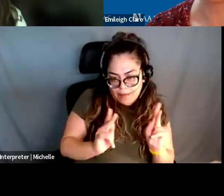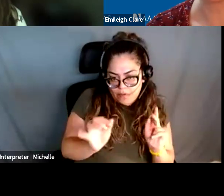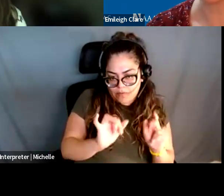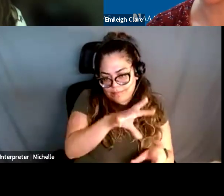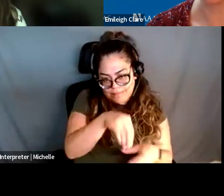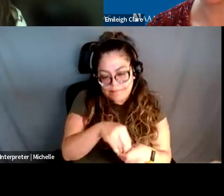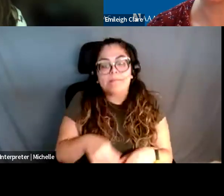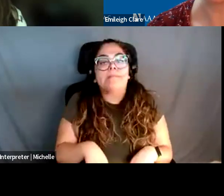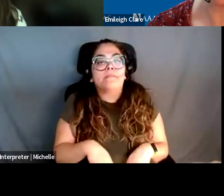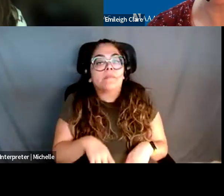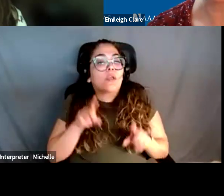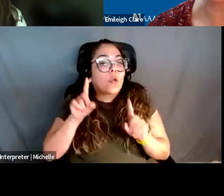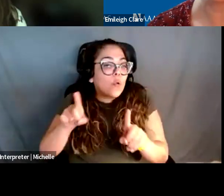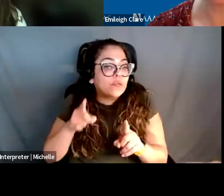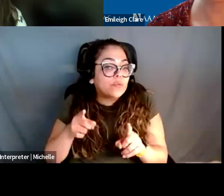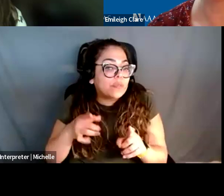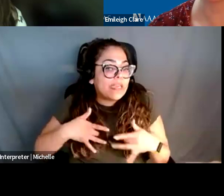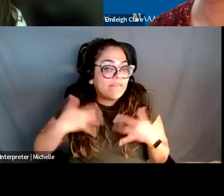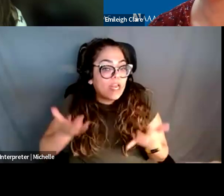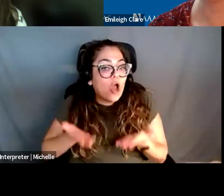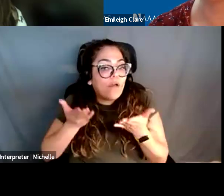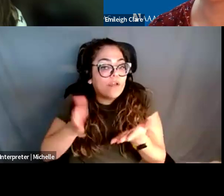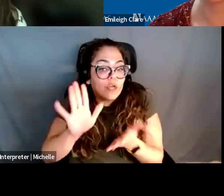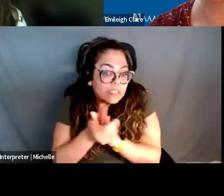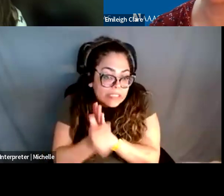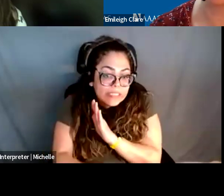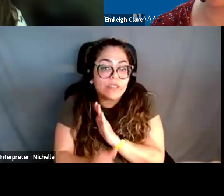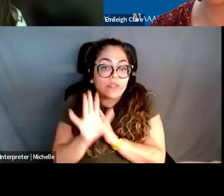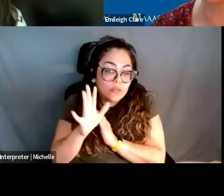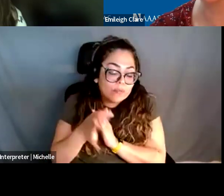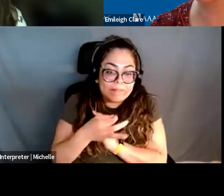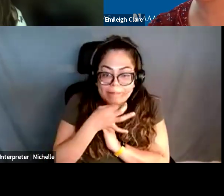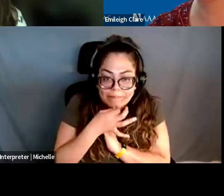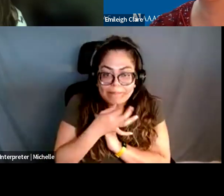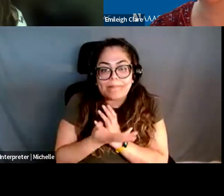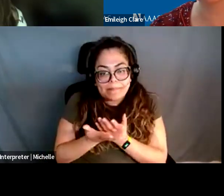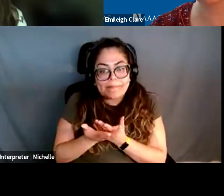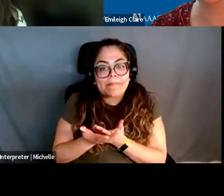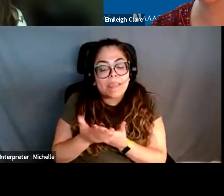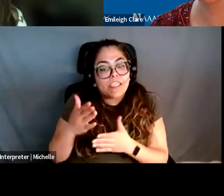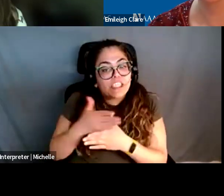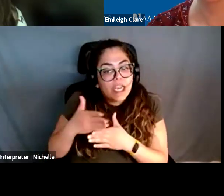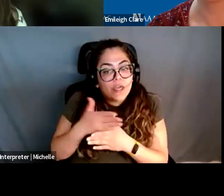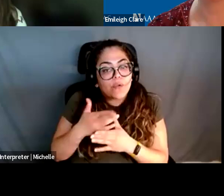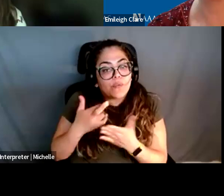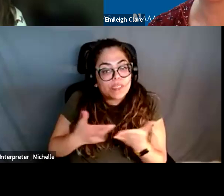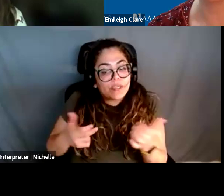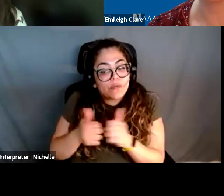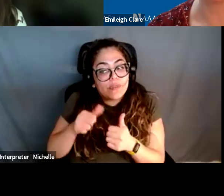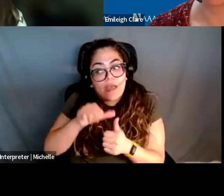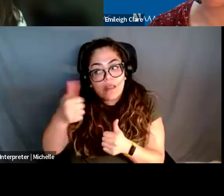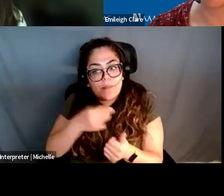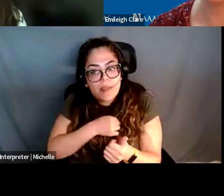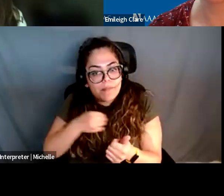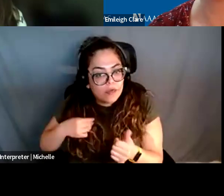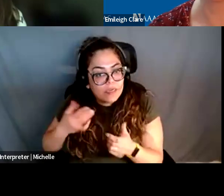and, offering your skills and your expertise and helping with the events or sharing resources with other members, and just being